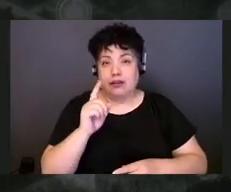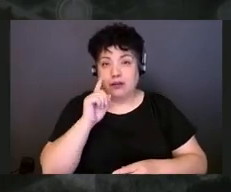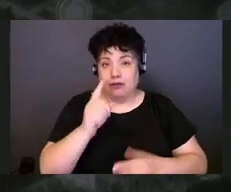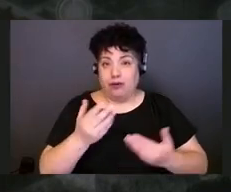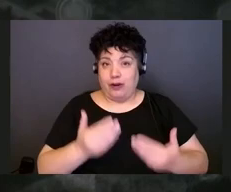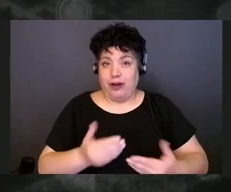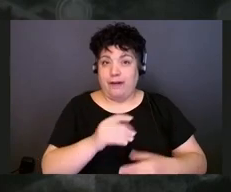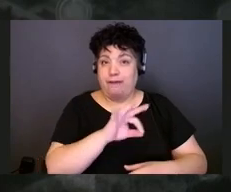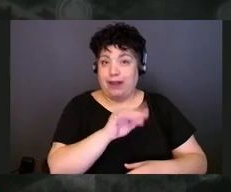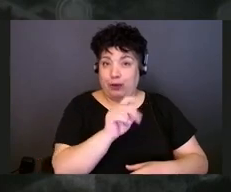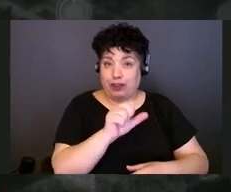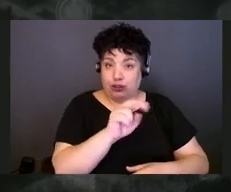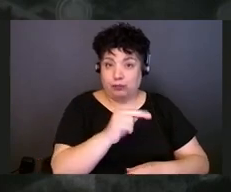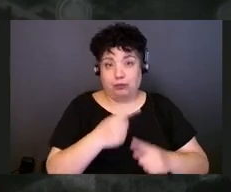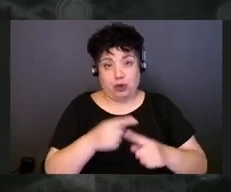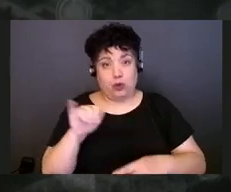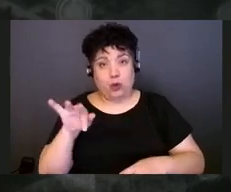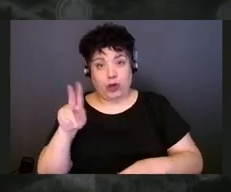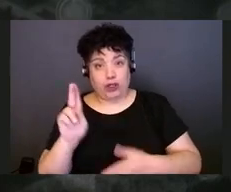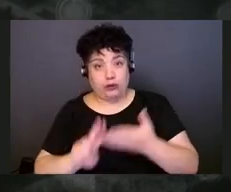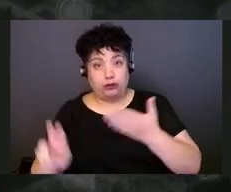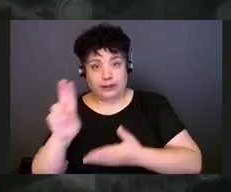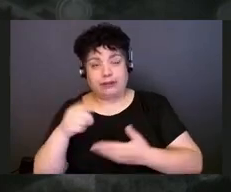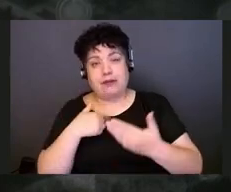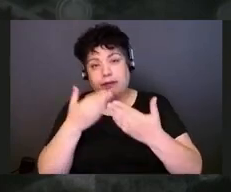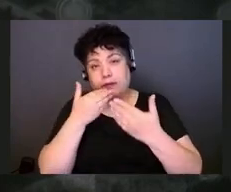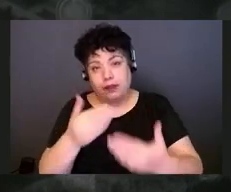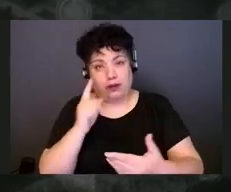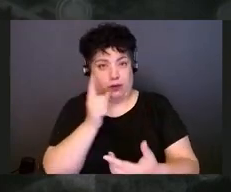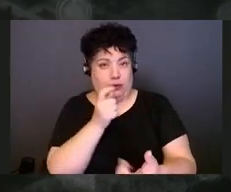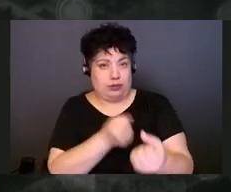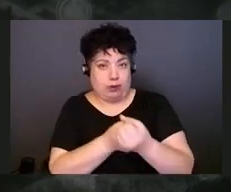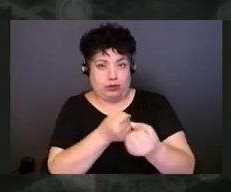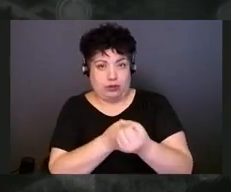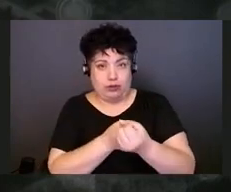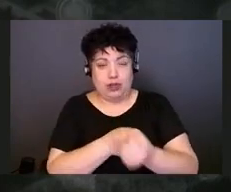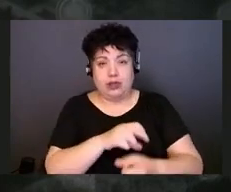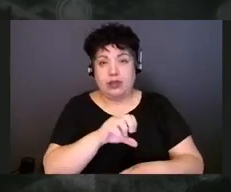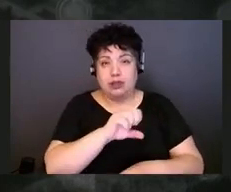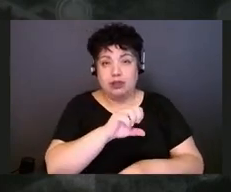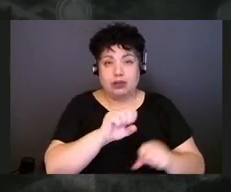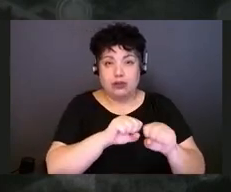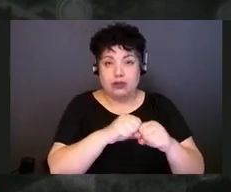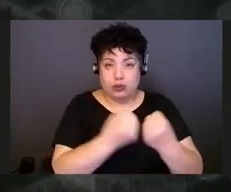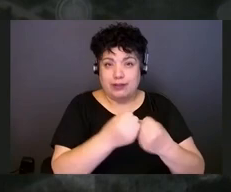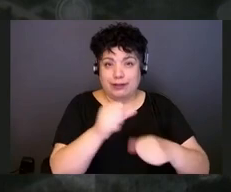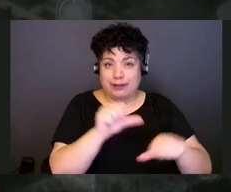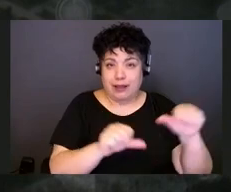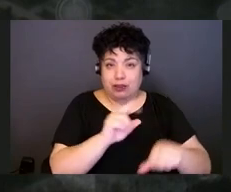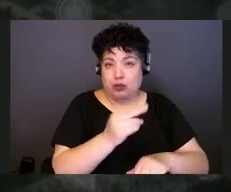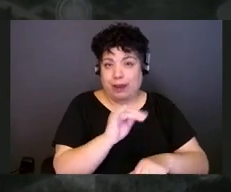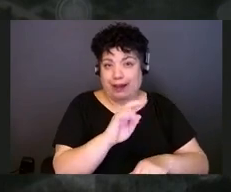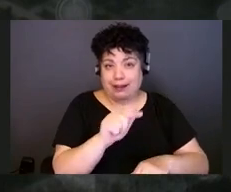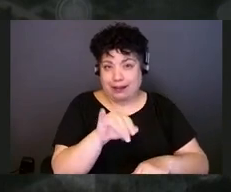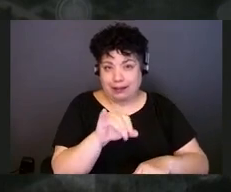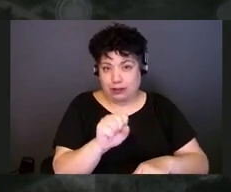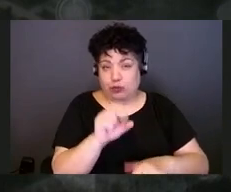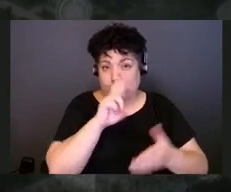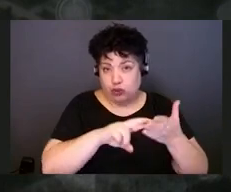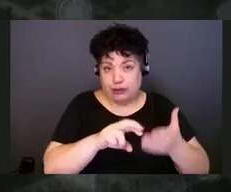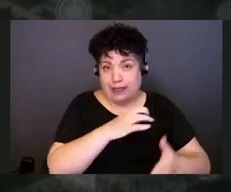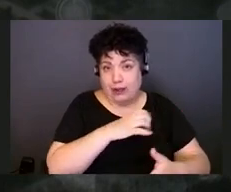York University, I thank the series sponsors, the Social Sciences and Humanities Research Council, the